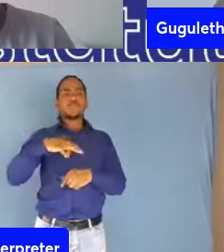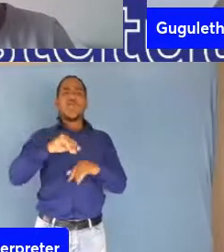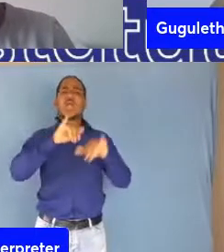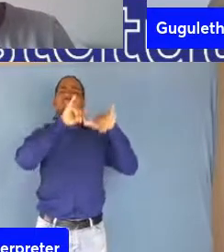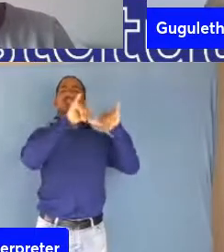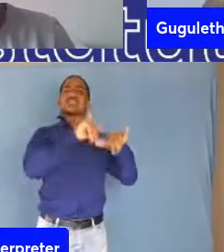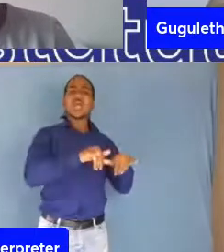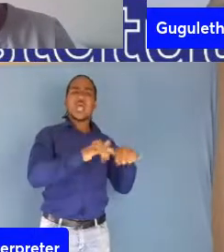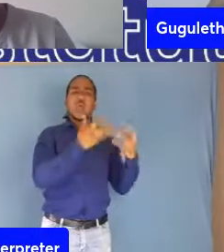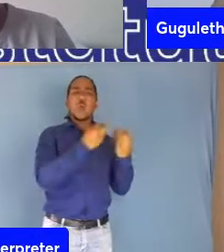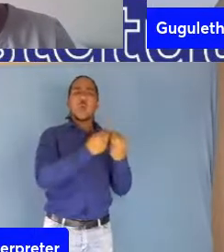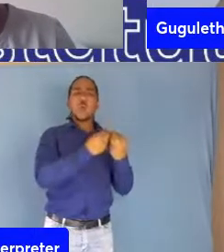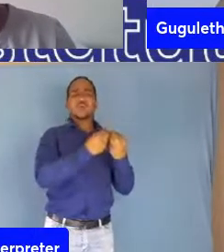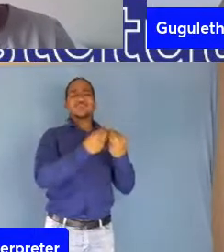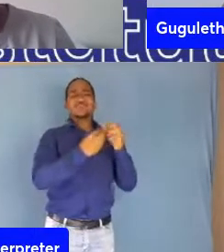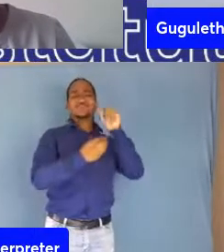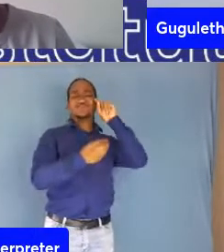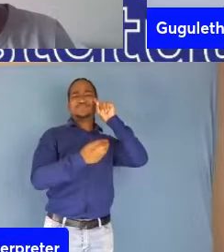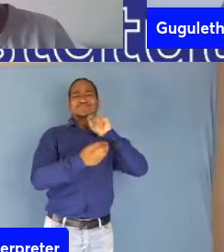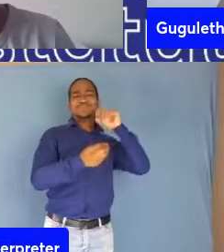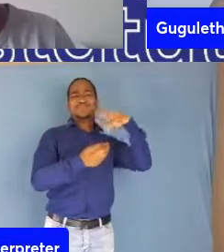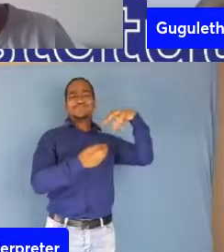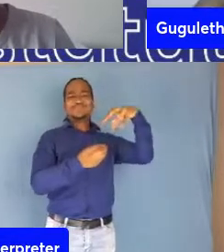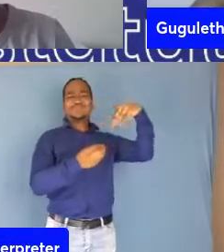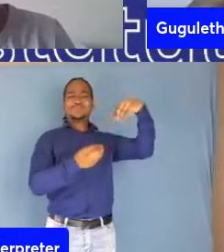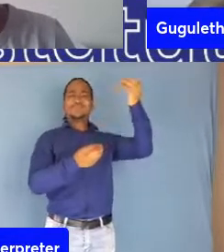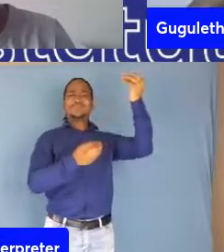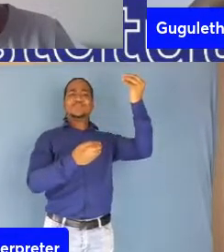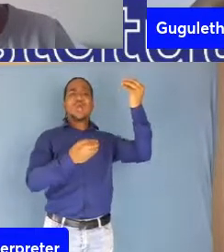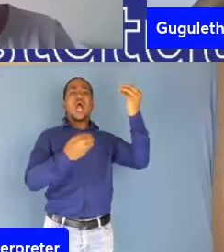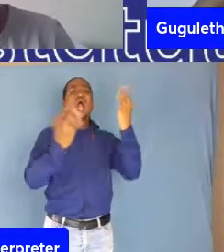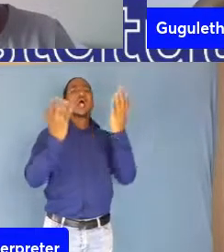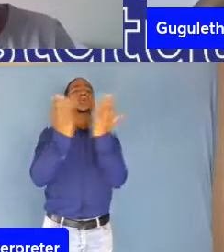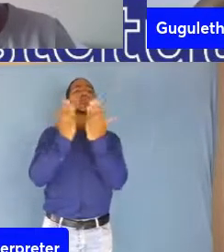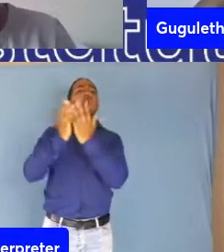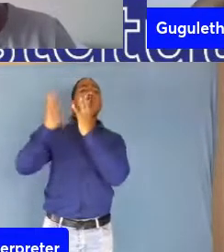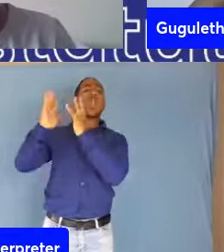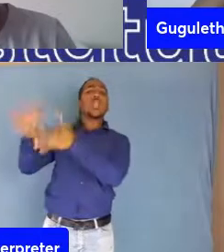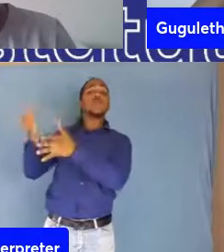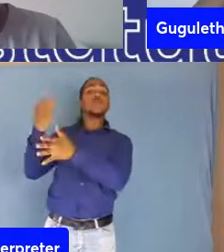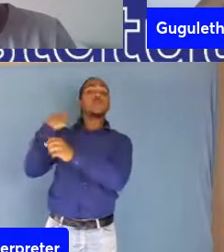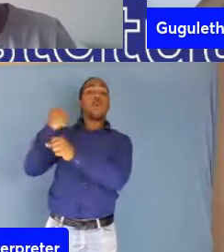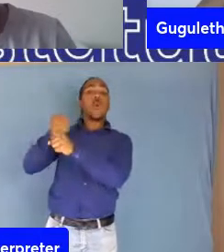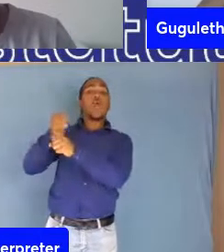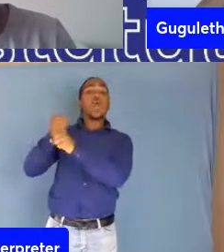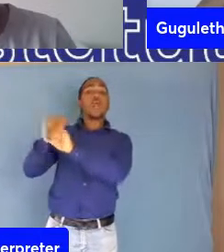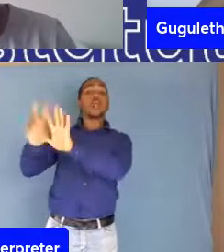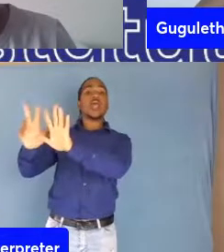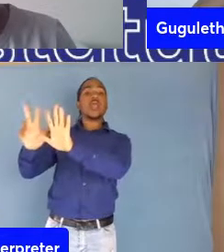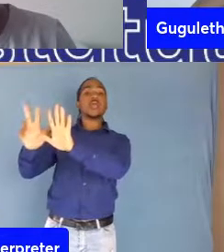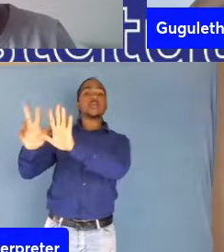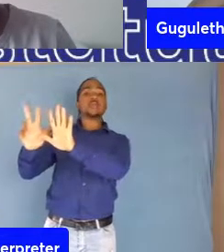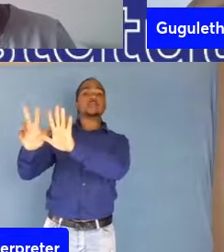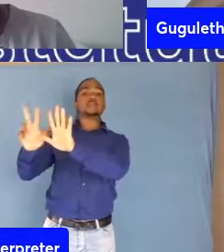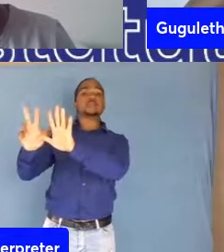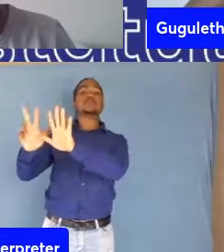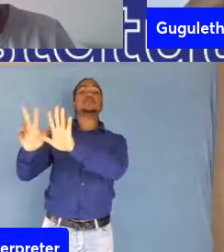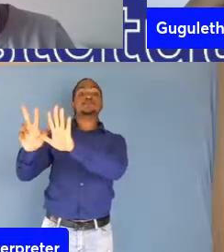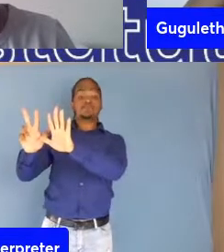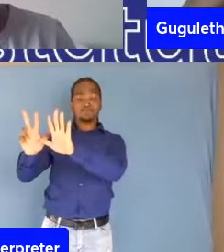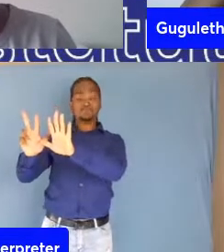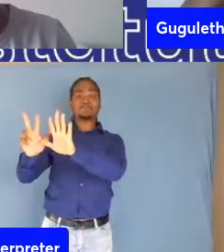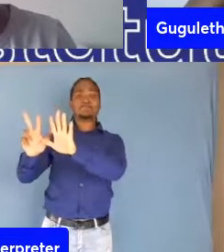guy. She even dropped out of school. She was doing grade 8. And she's told her parents to